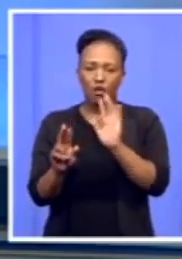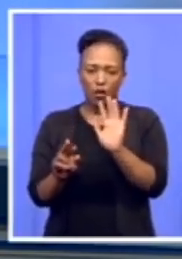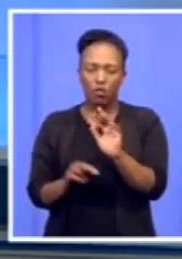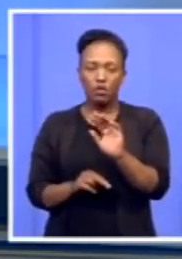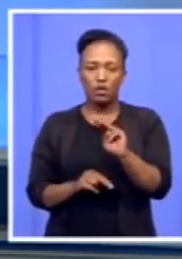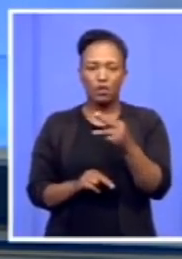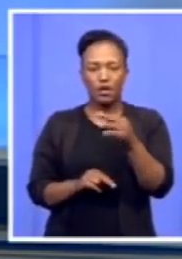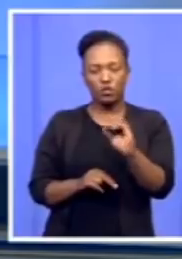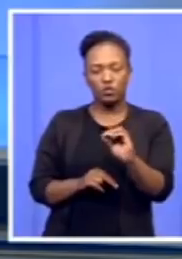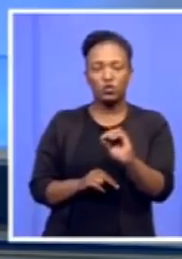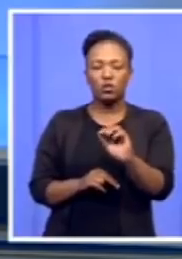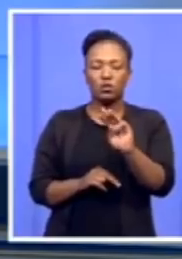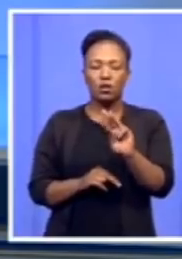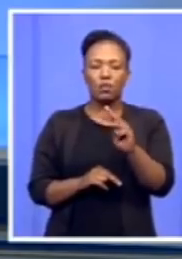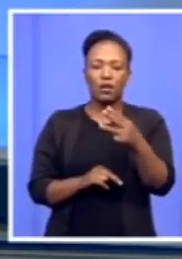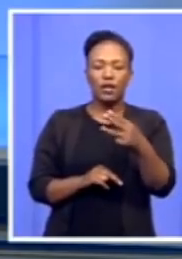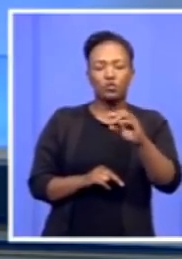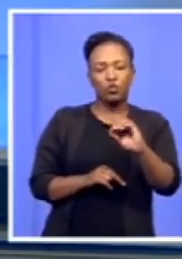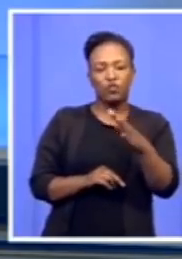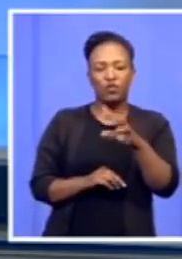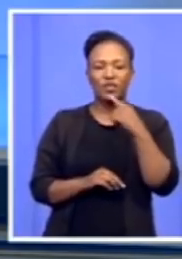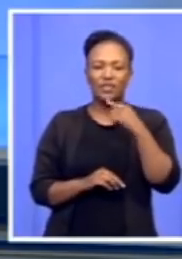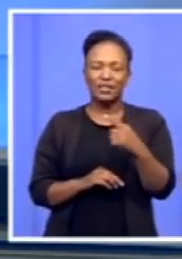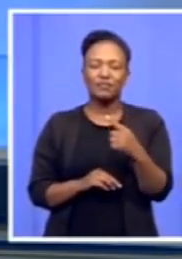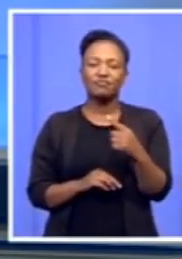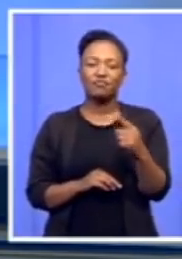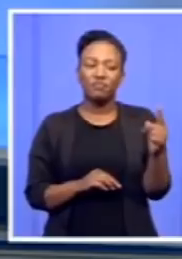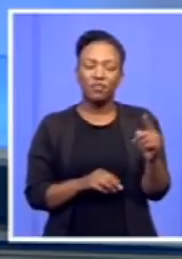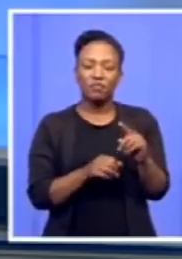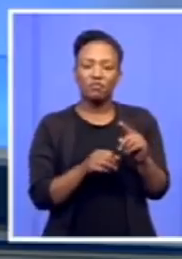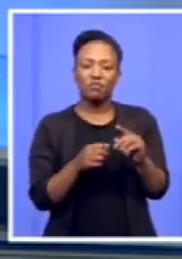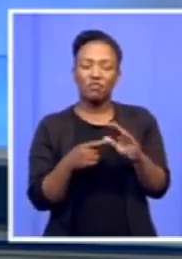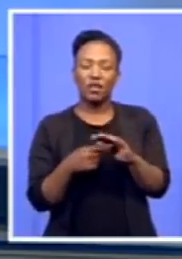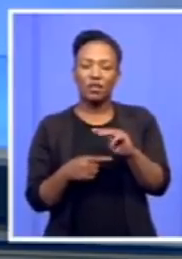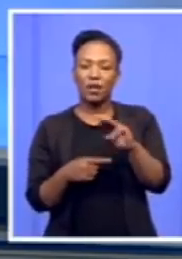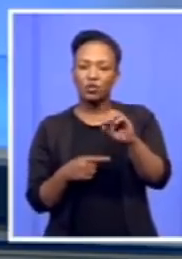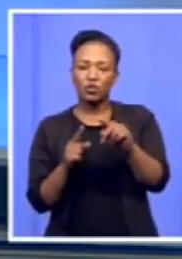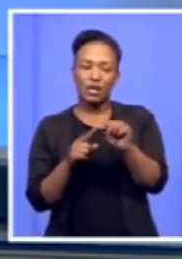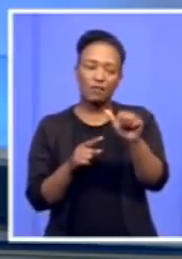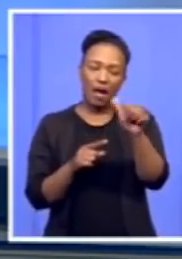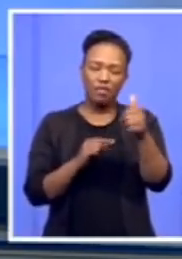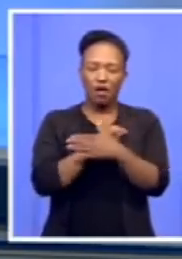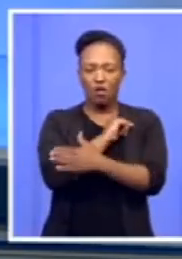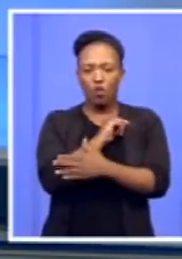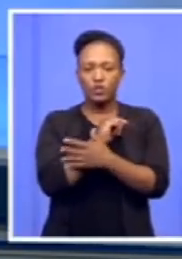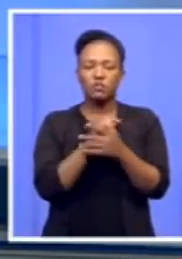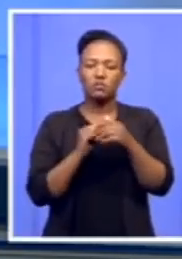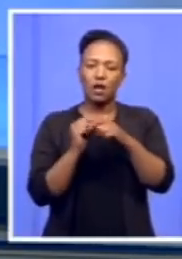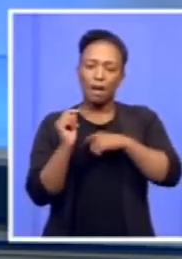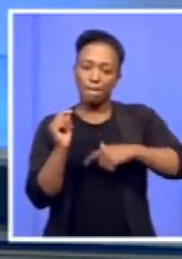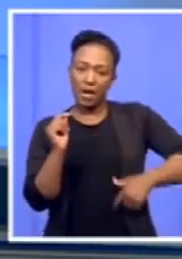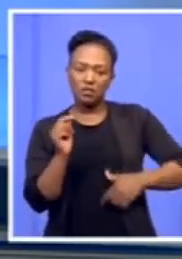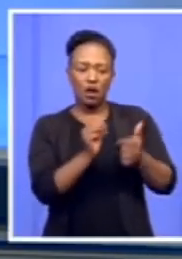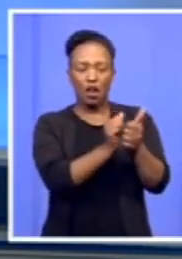the global cooperation between WHO member states and centers of excellence and training to, develop strategic